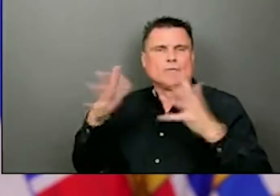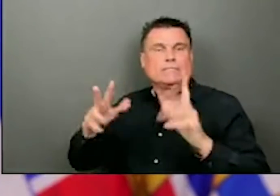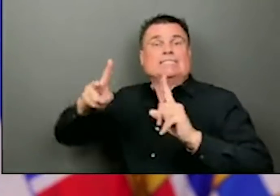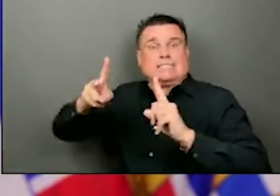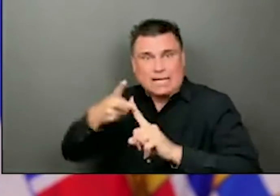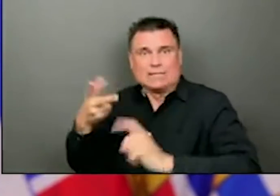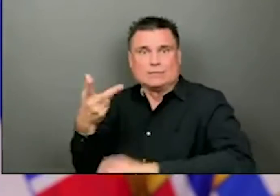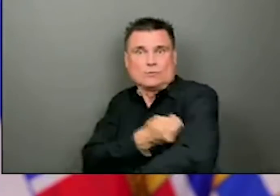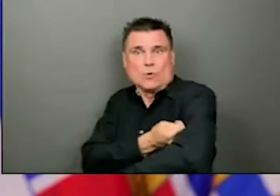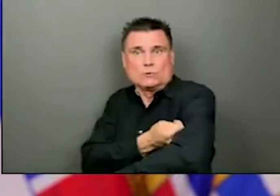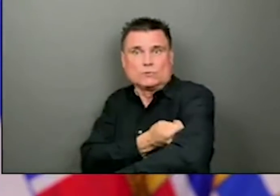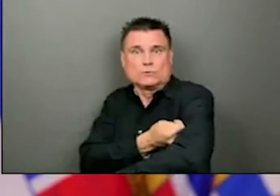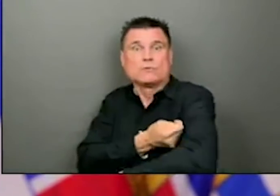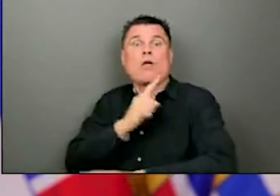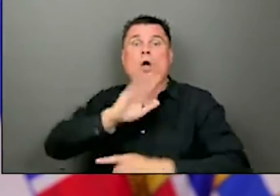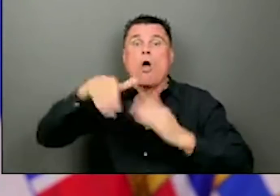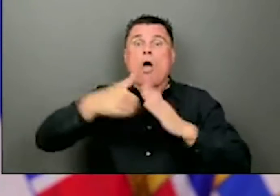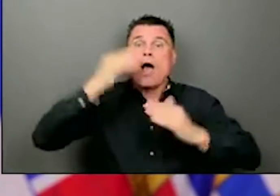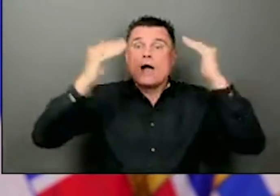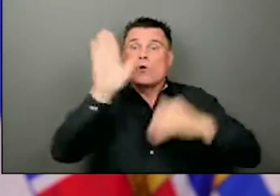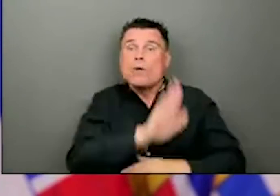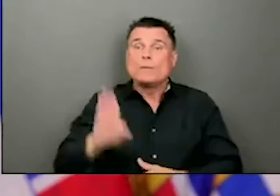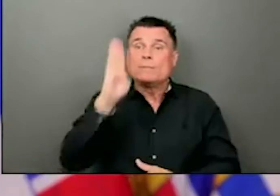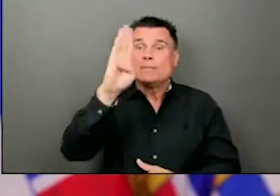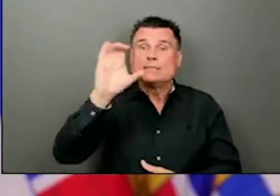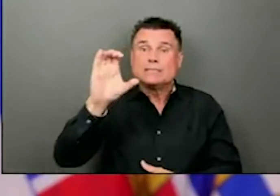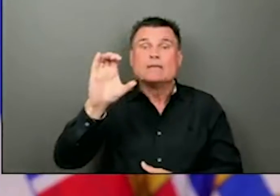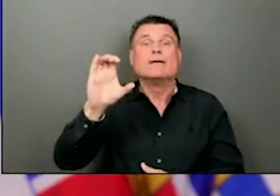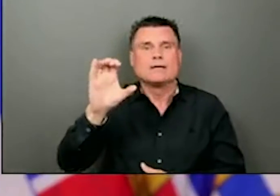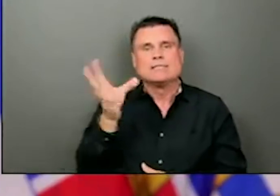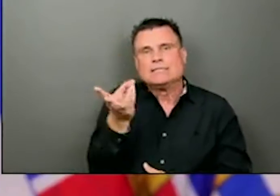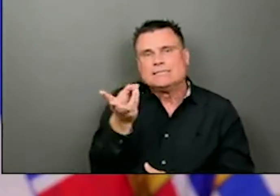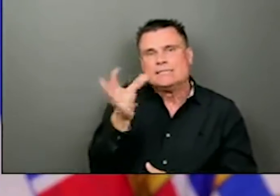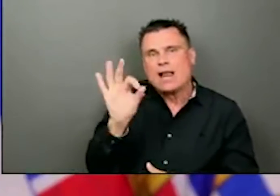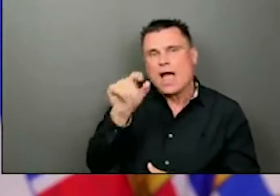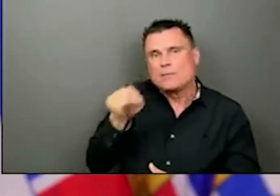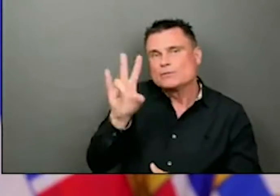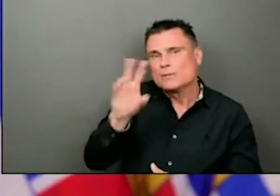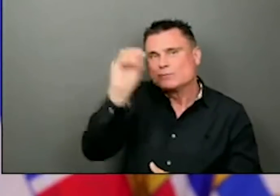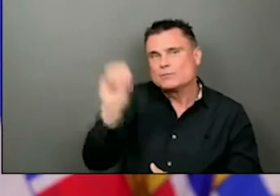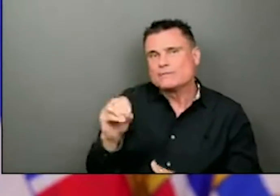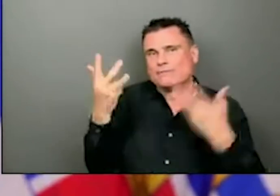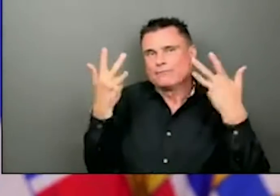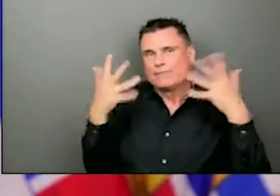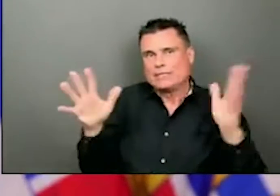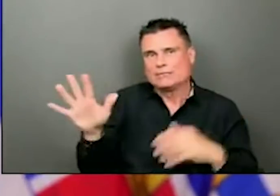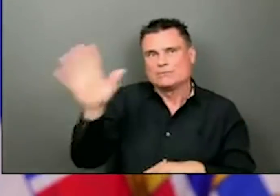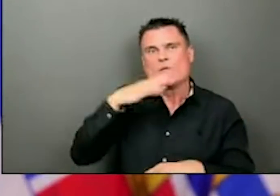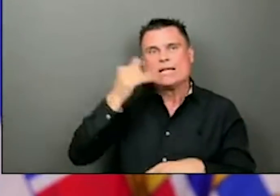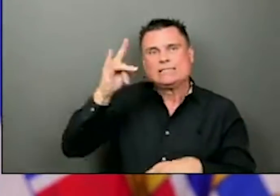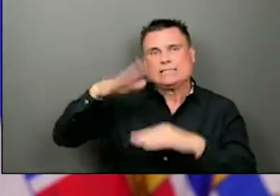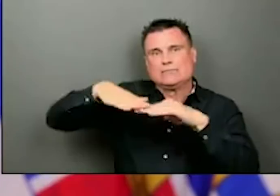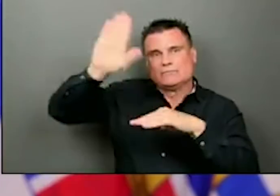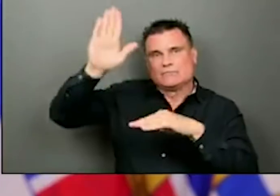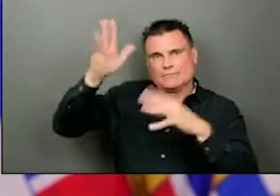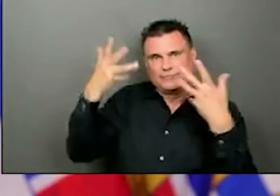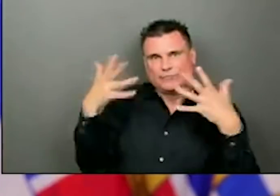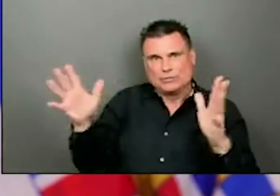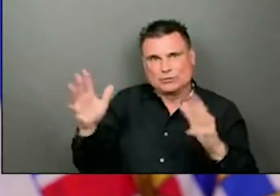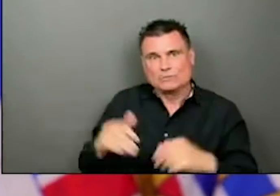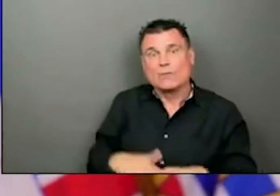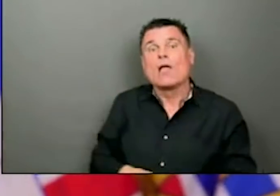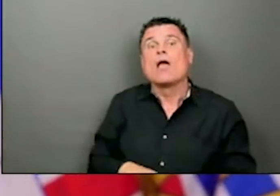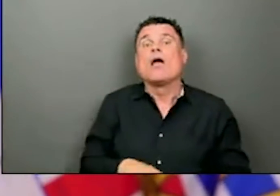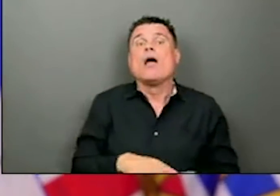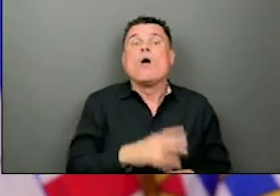and 66.1% of those 12 and older in our province. Our vaccines, as we have come to know, are safe and